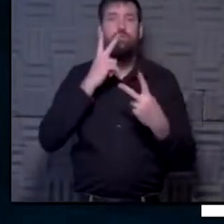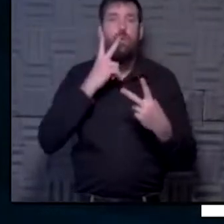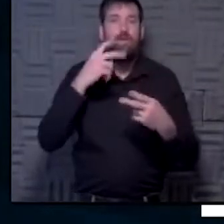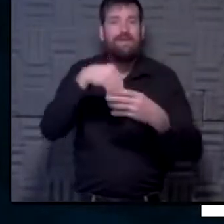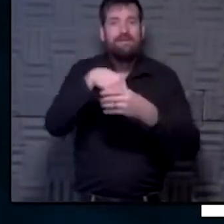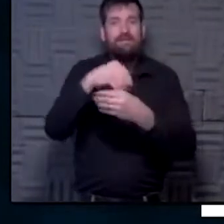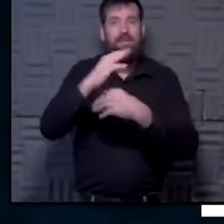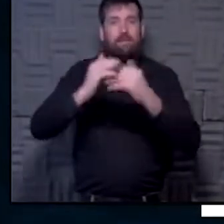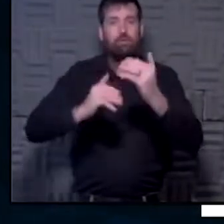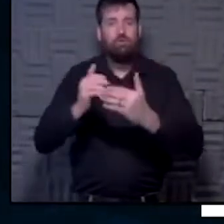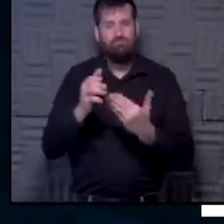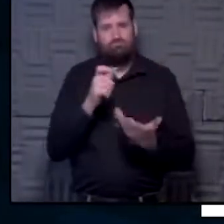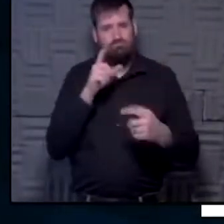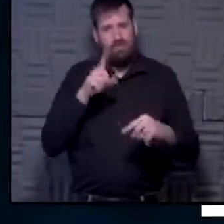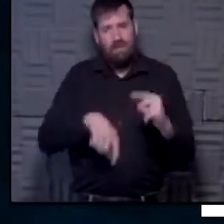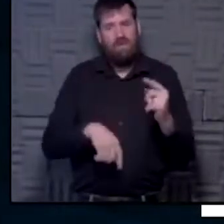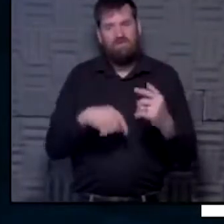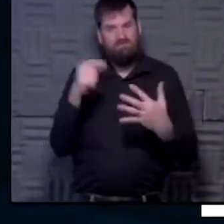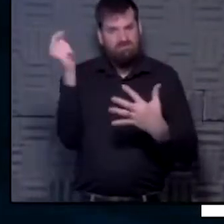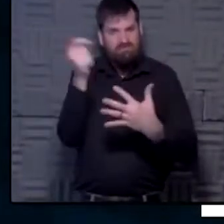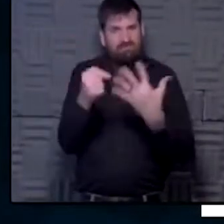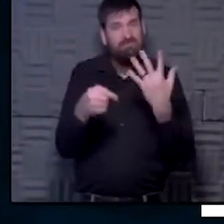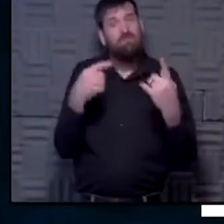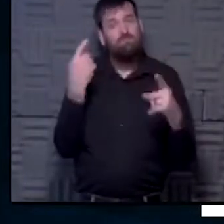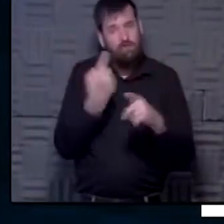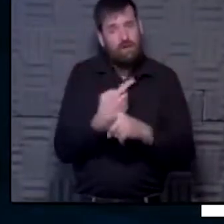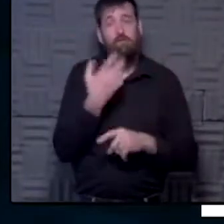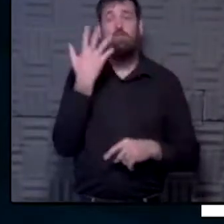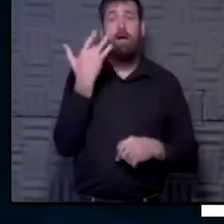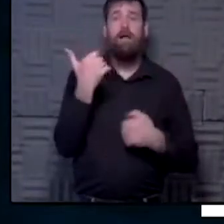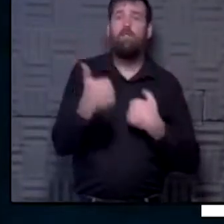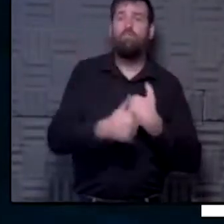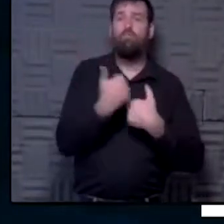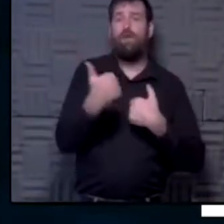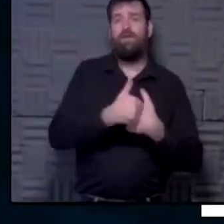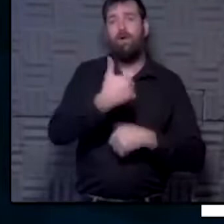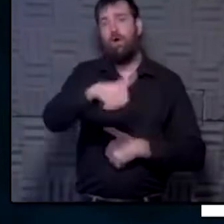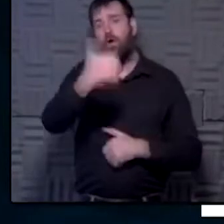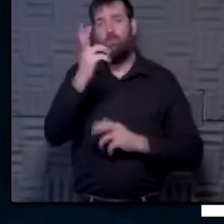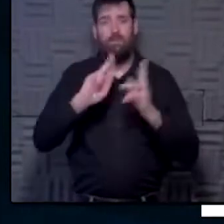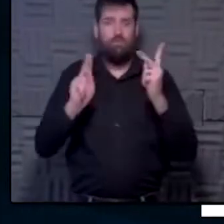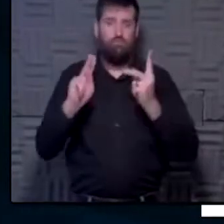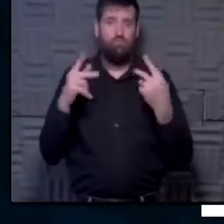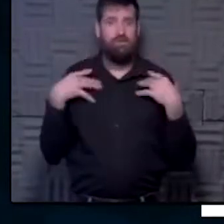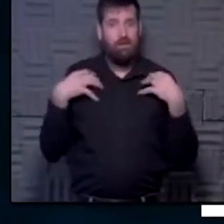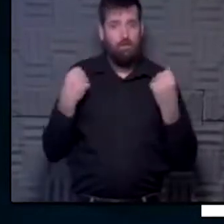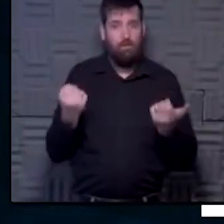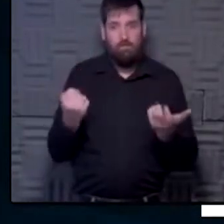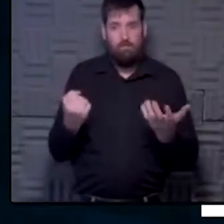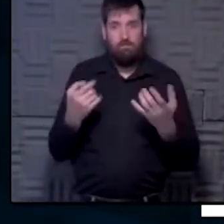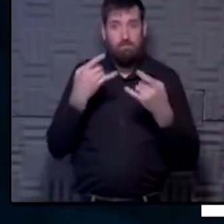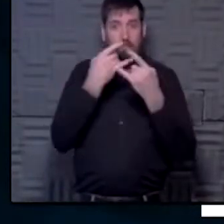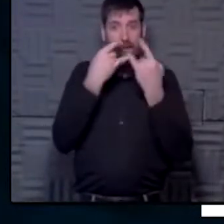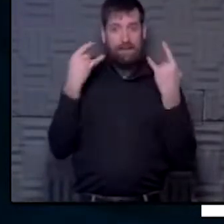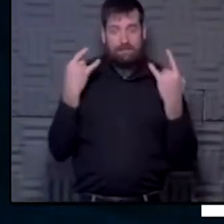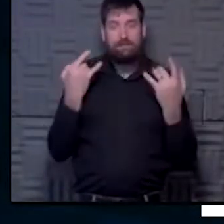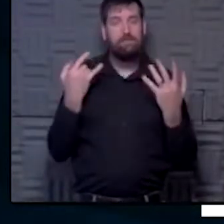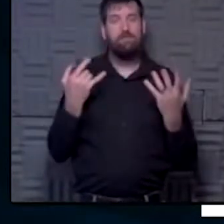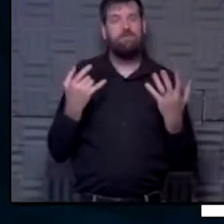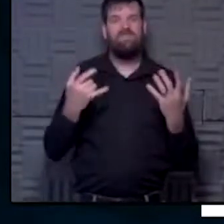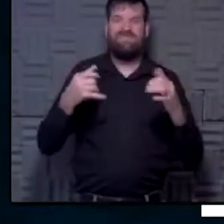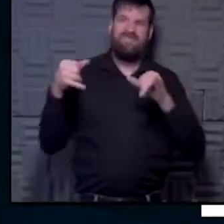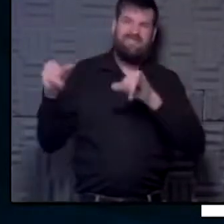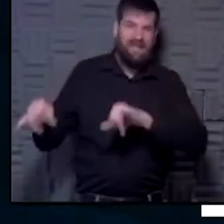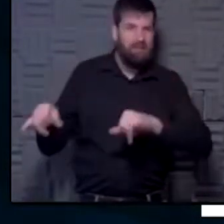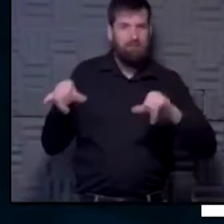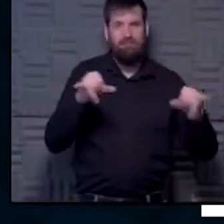And those are all the right things because you're a threat to others' health, and you don't have the right to take away somebody's health. So wearing a mask is no different